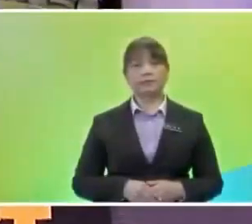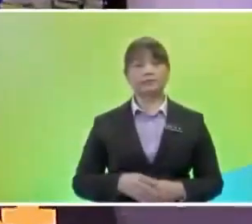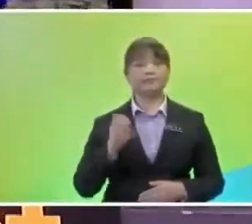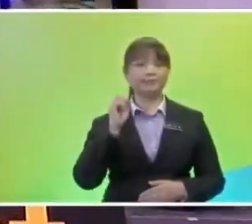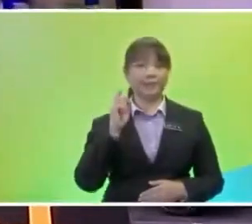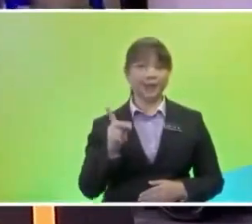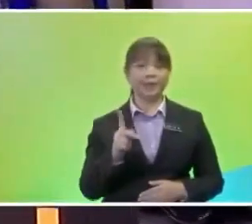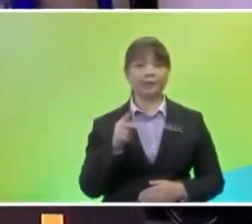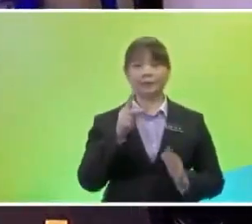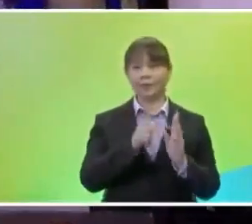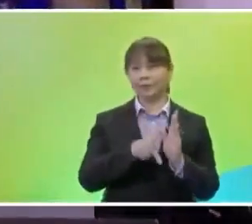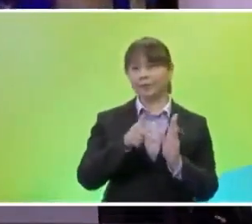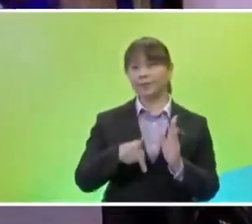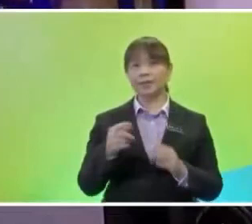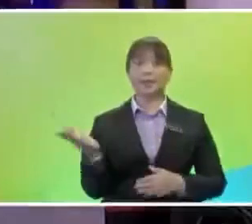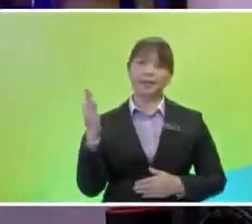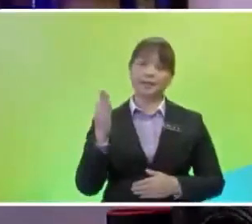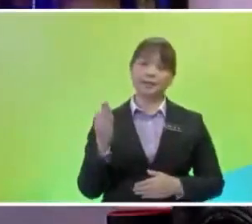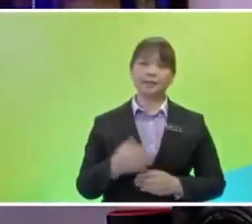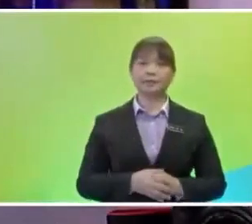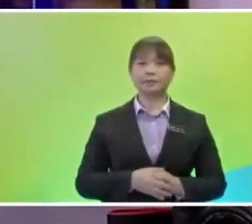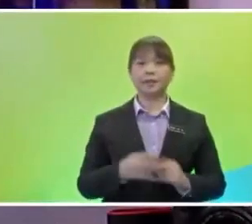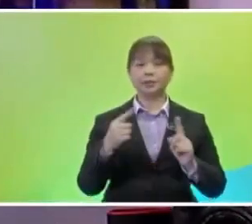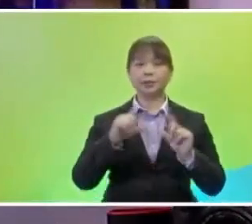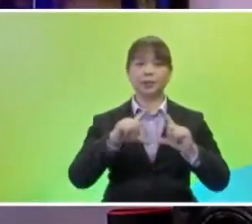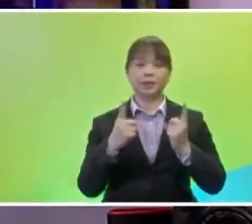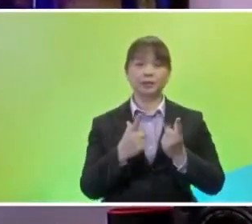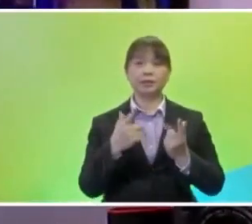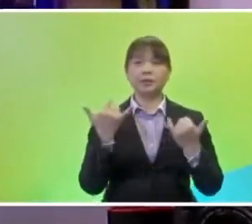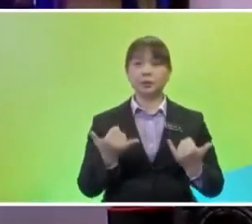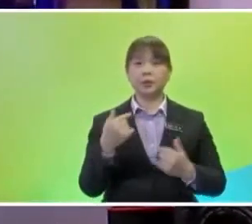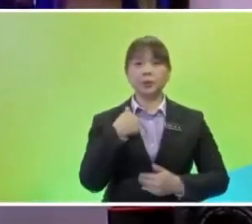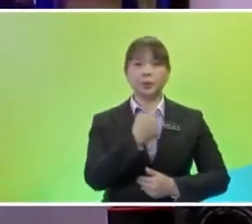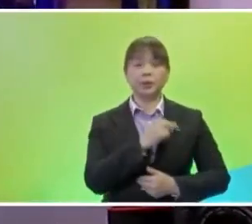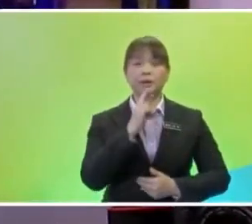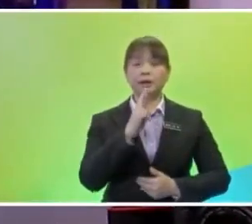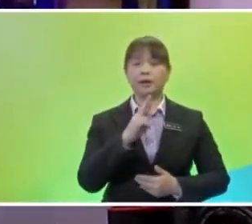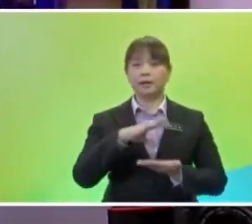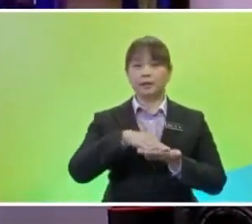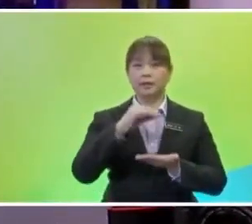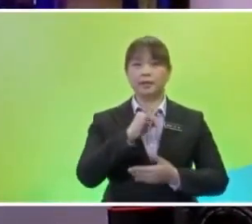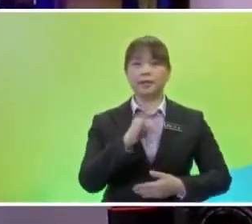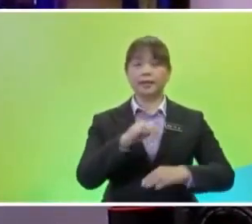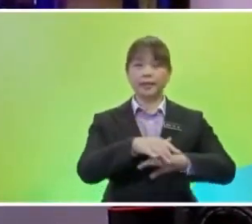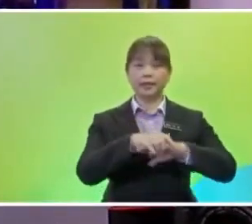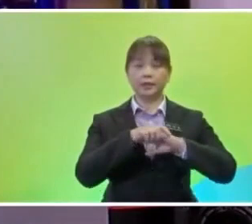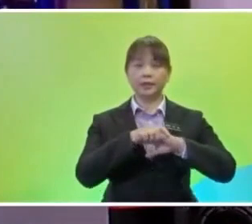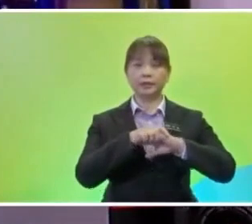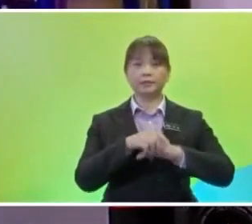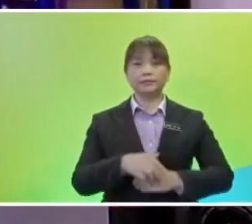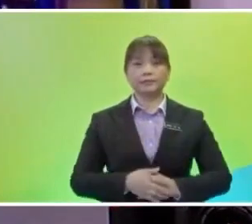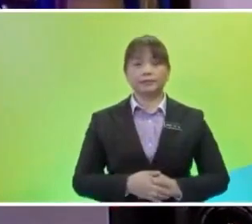Alright, pupils, let's come back to class. Today we are learning Bahasa Inggeris for Tahap 2 and our topic for